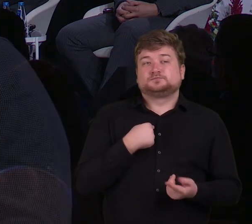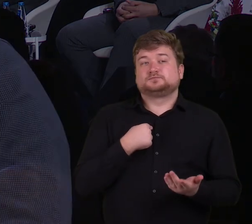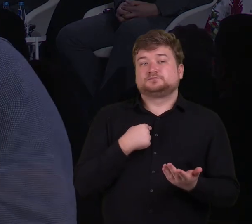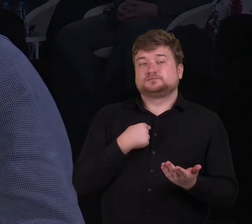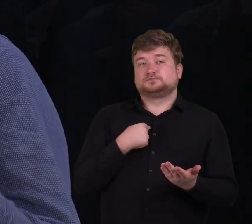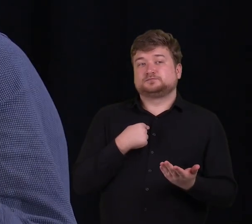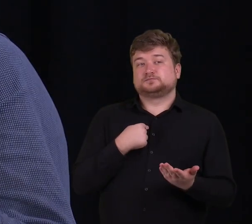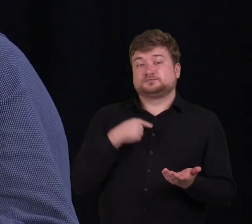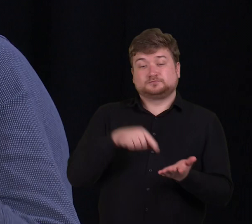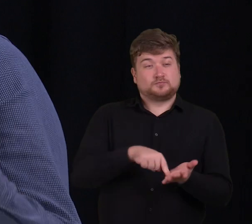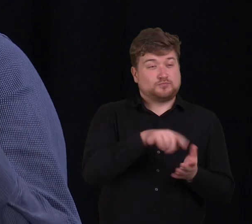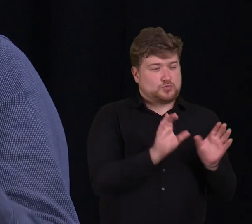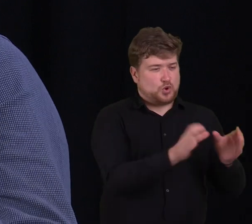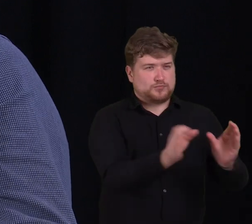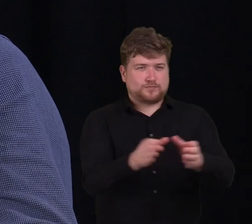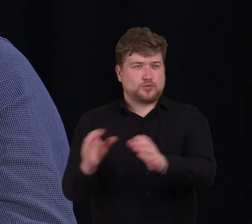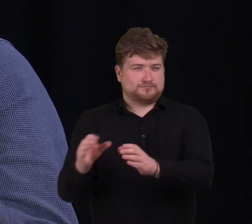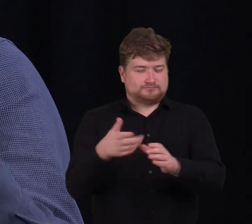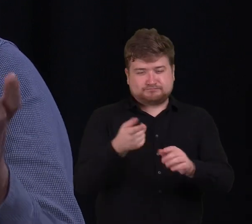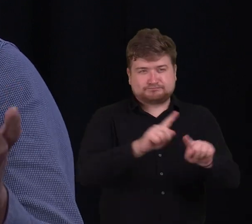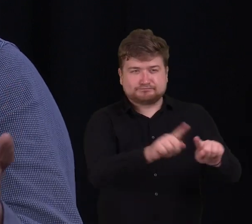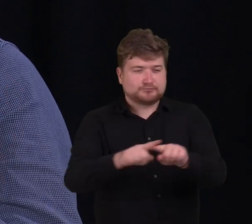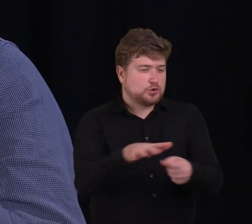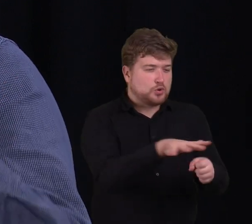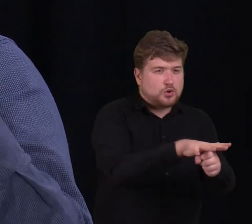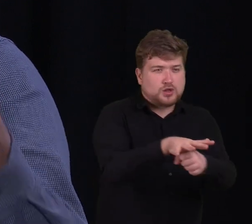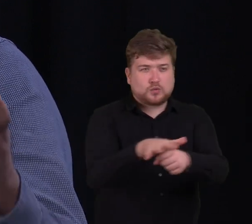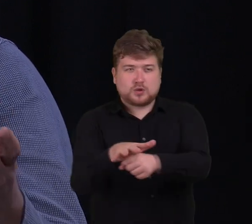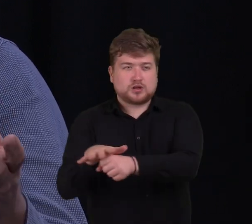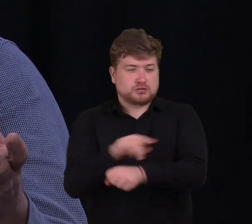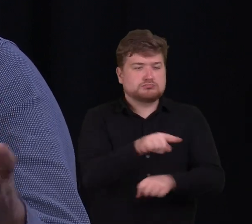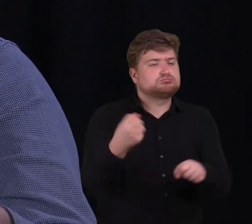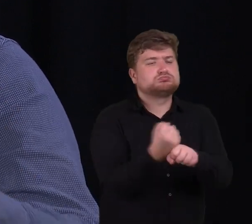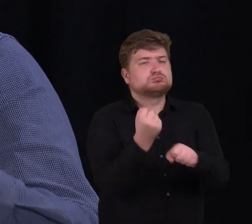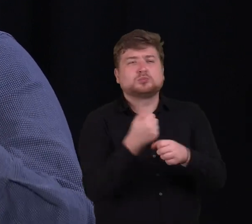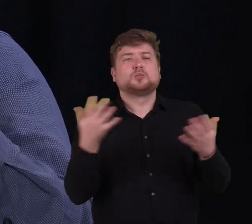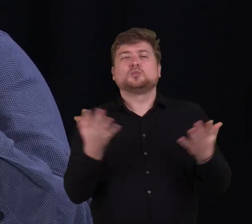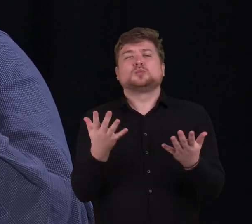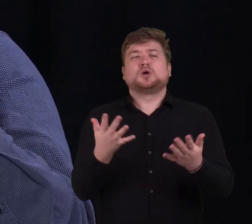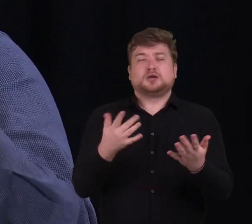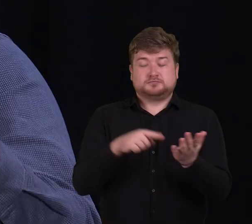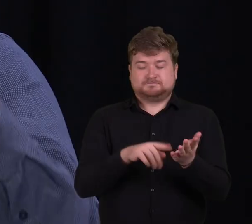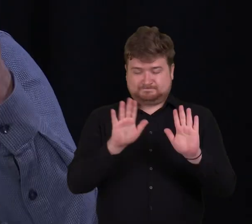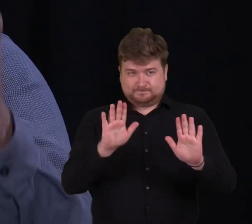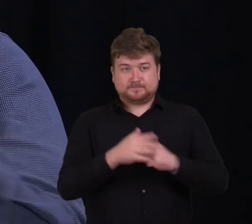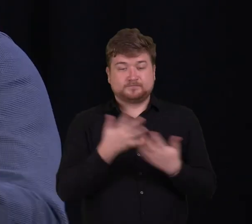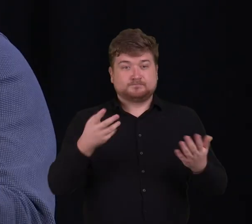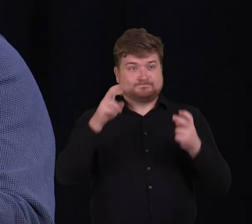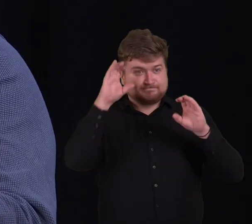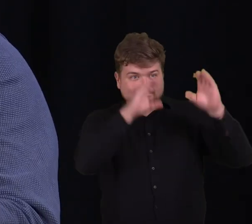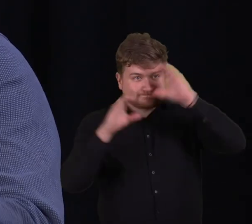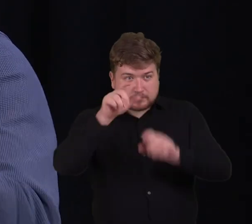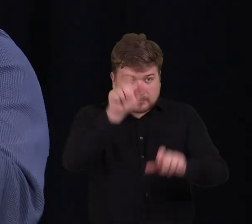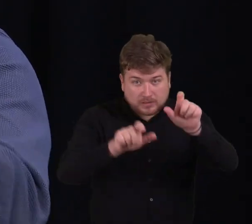that we find people, we find ideas, and then help them prepare the project, and also then help them going through